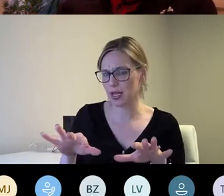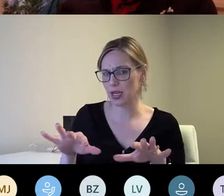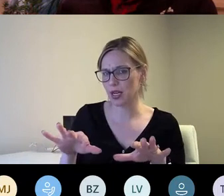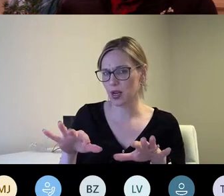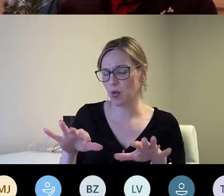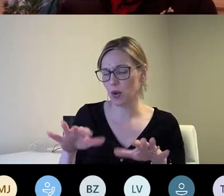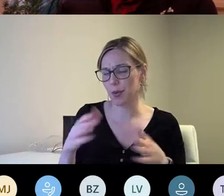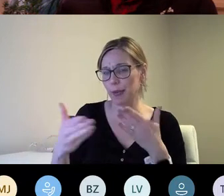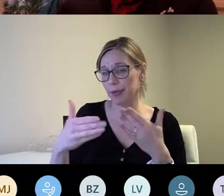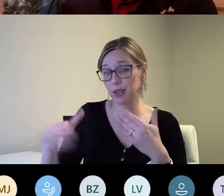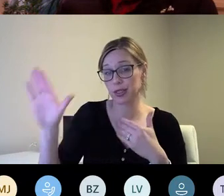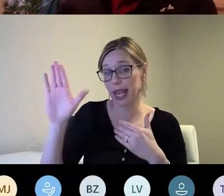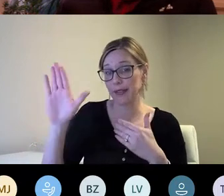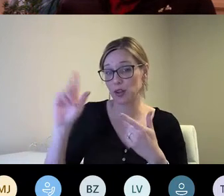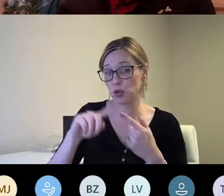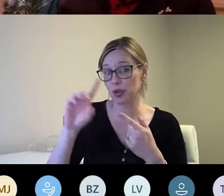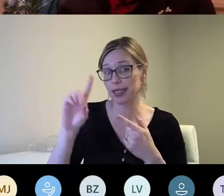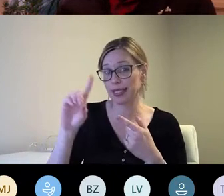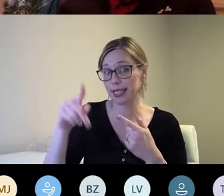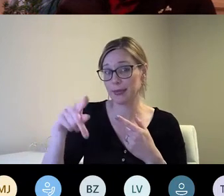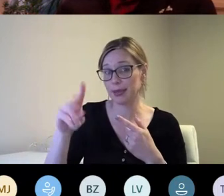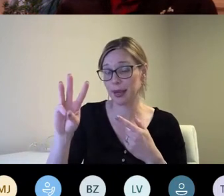too quickly, but